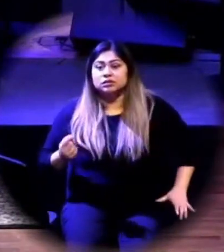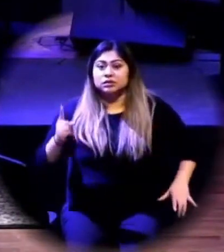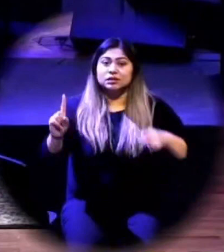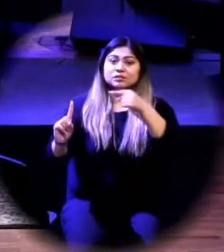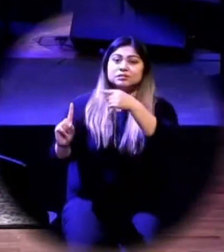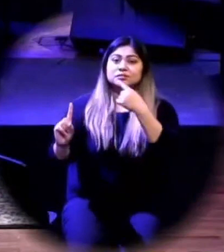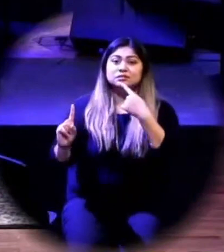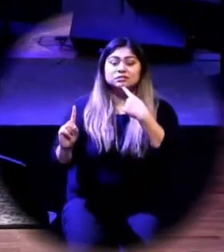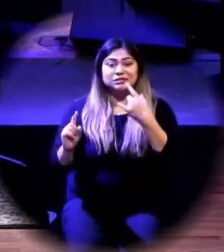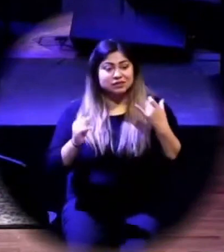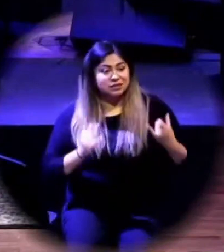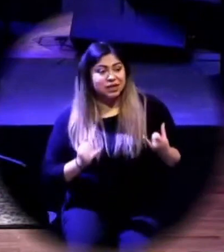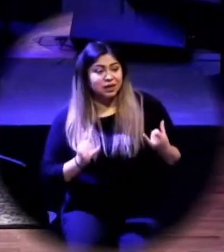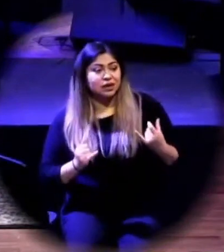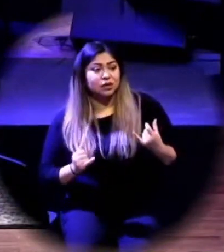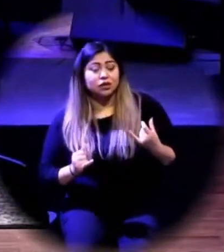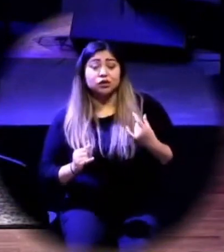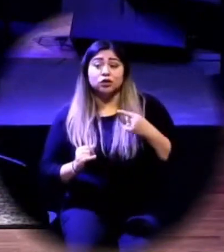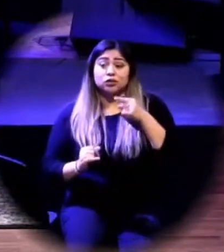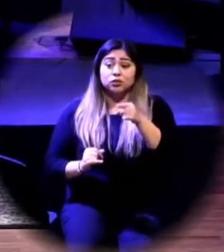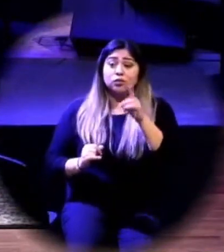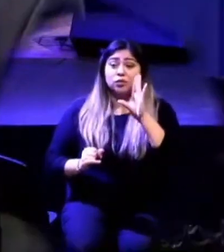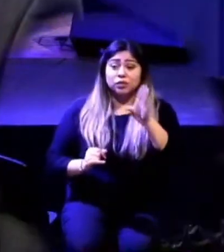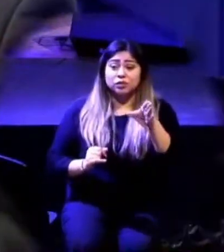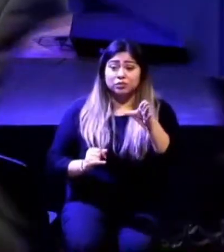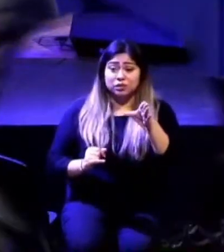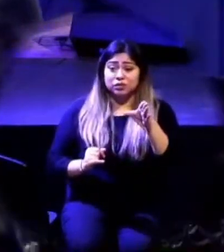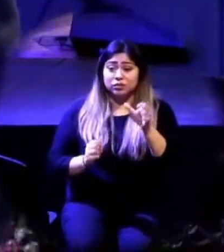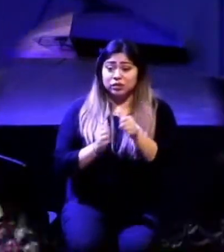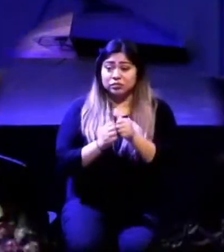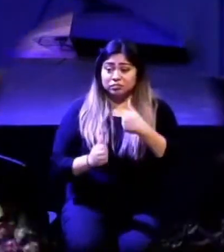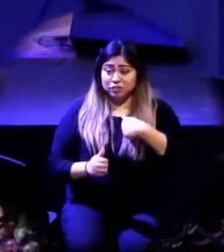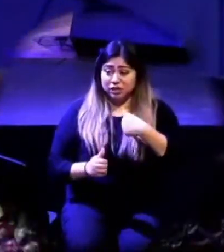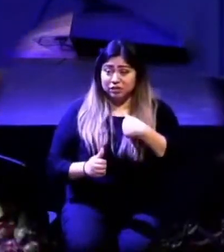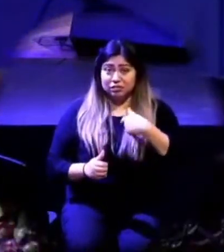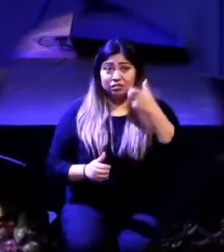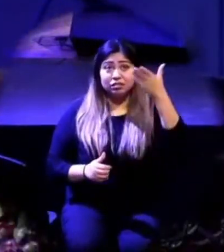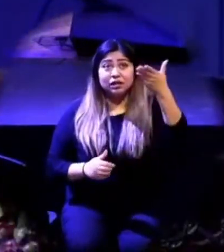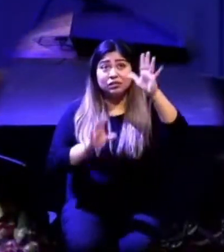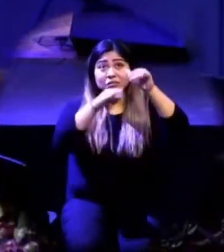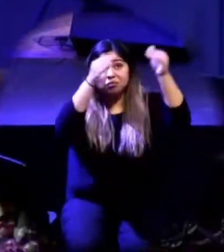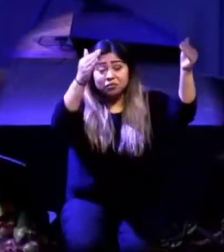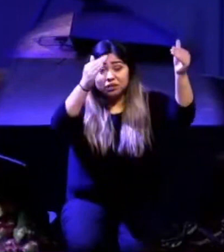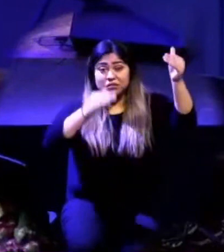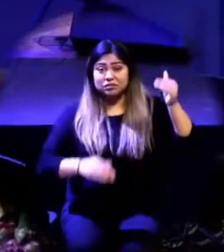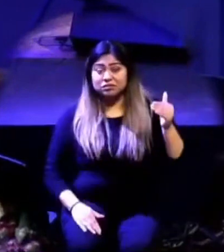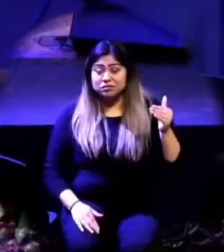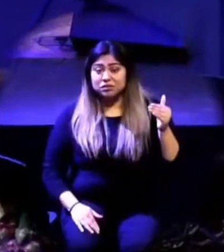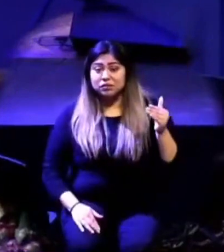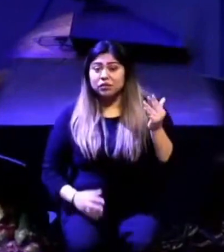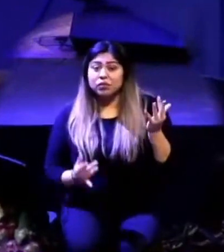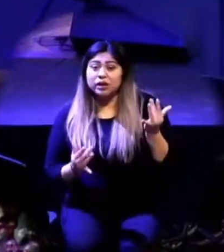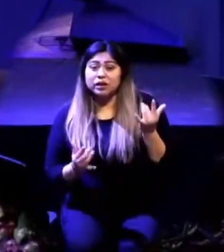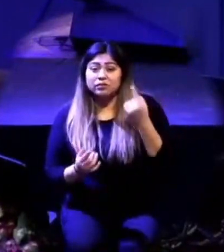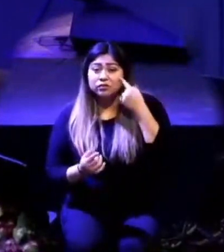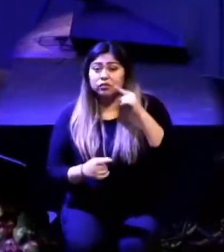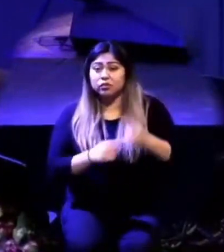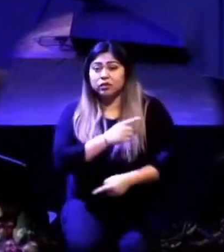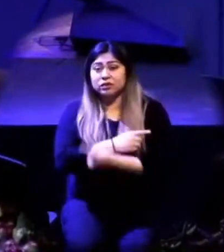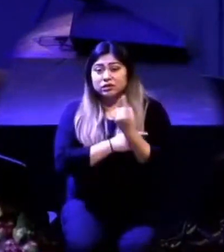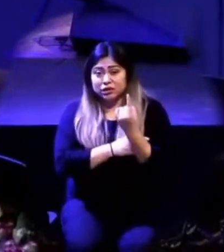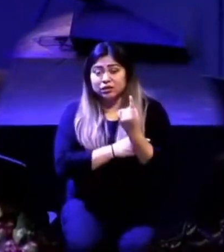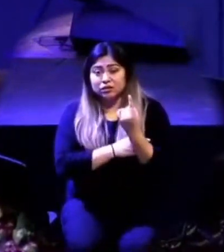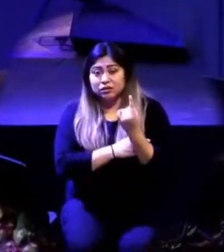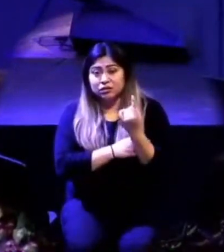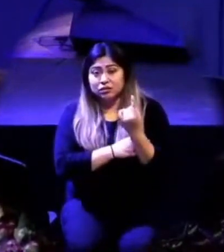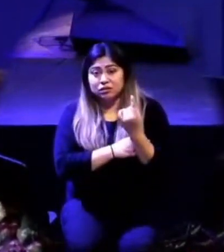in paradise. But we are also awaiting a day when we won't just be spiritually with Jesus in heaven, but when Jesus will